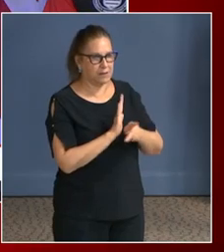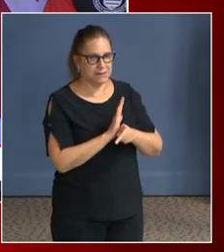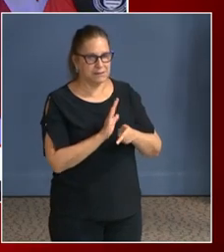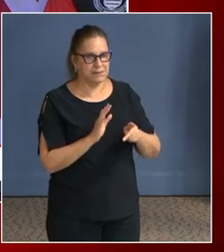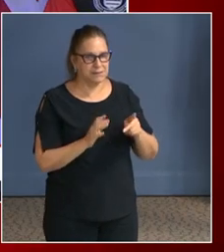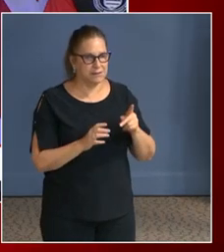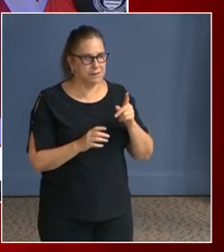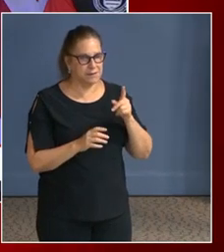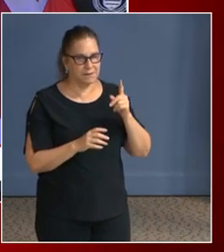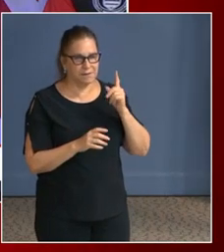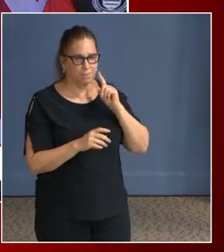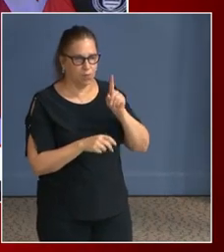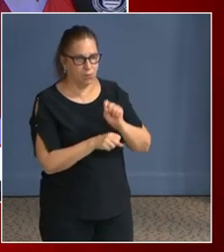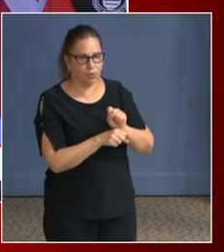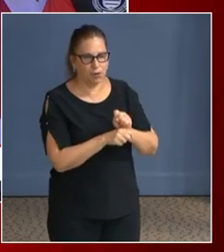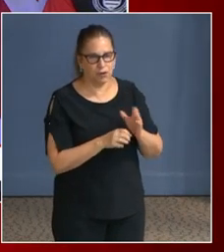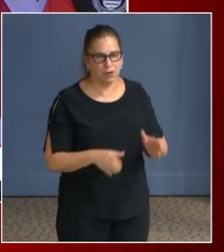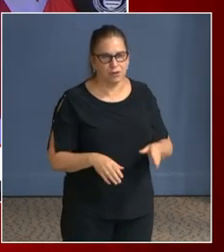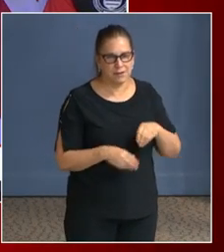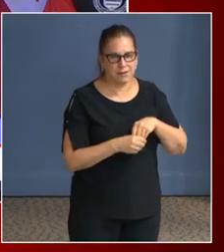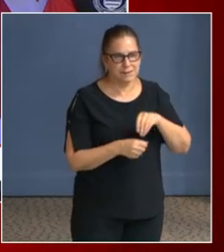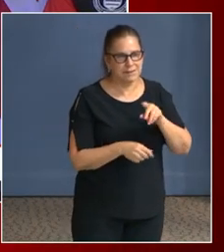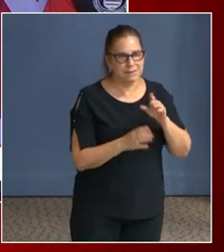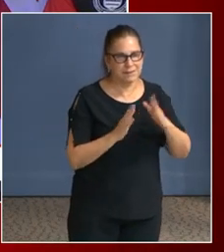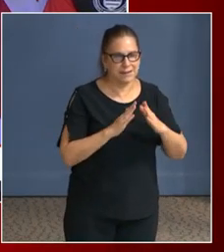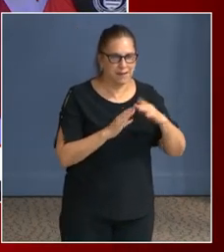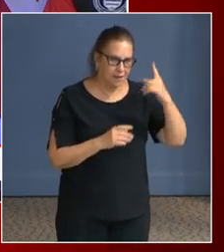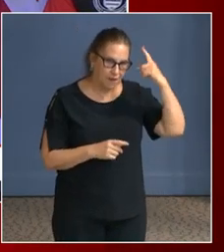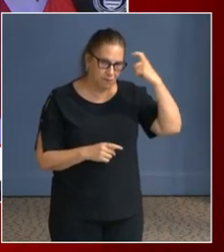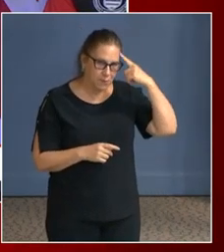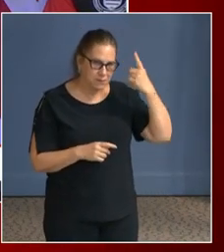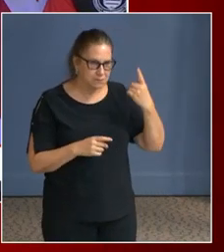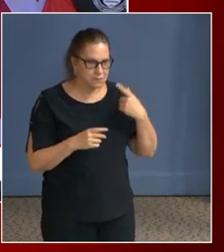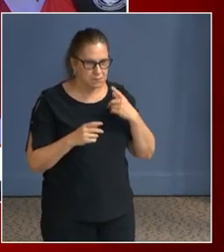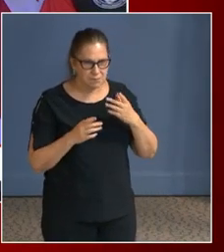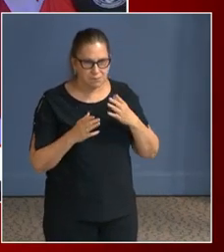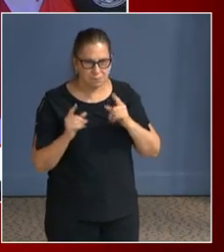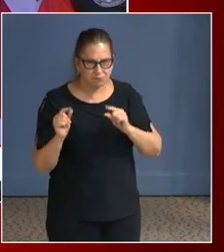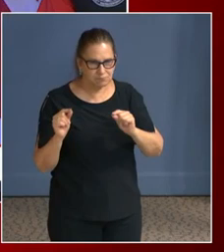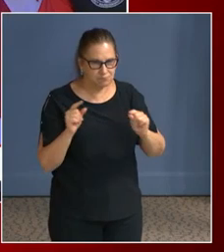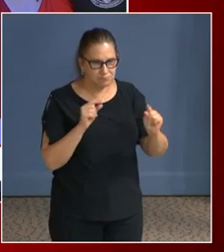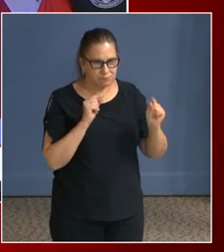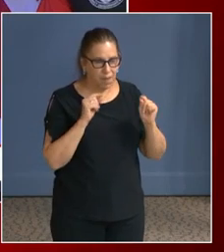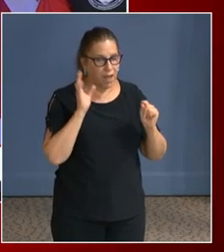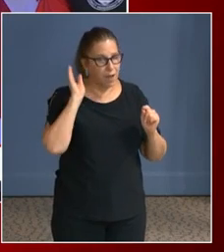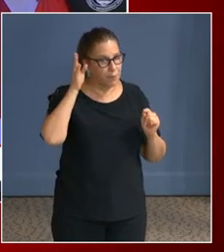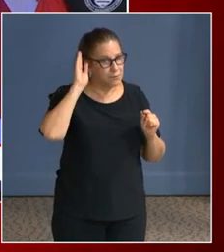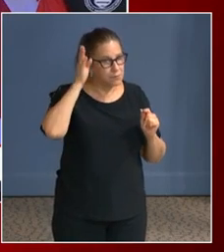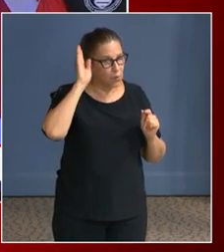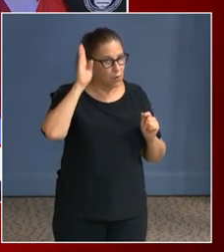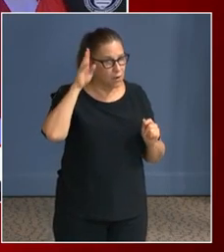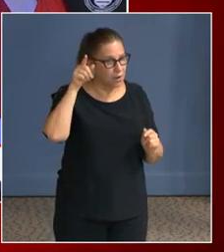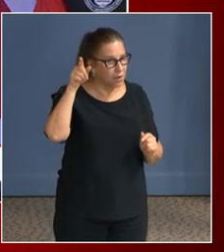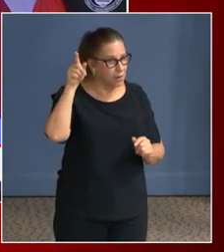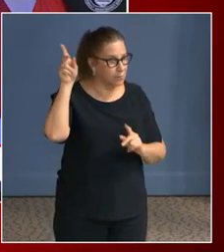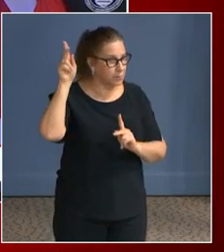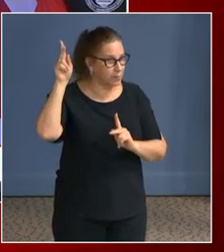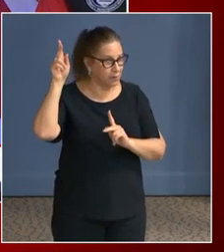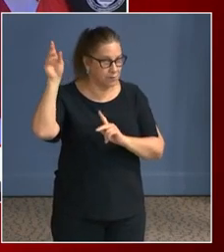There's been some ruckus in Baltimore because of the decision to move here, and many of